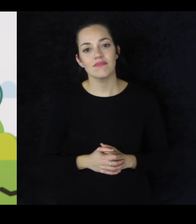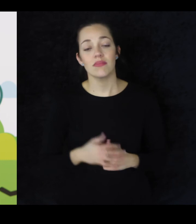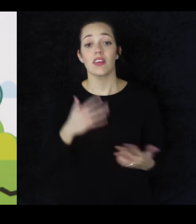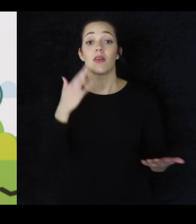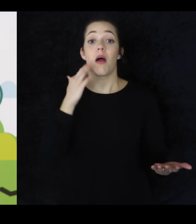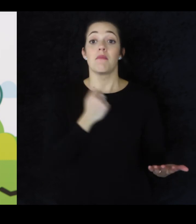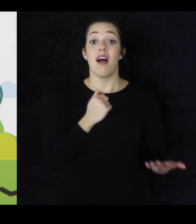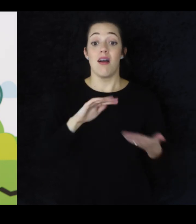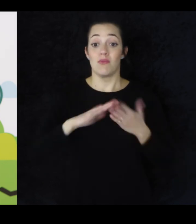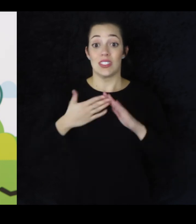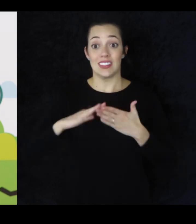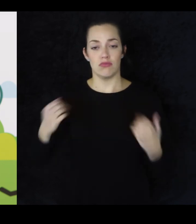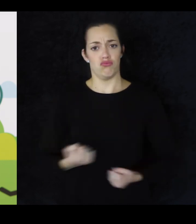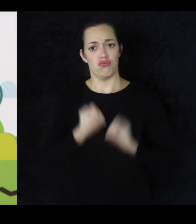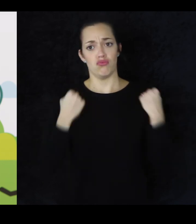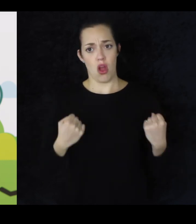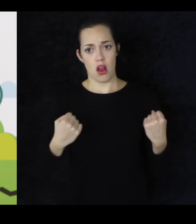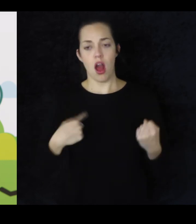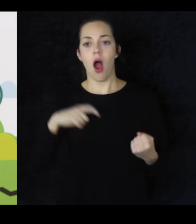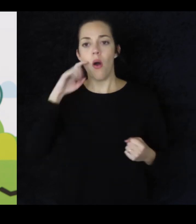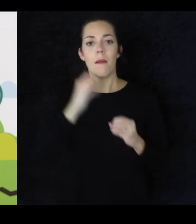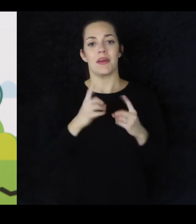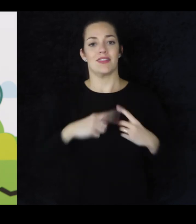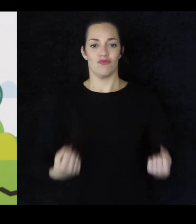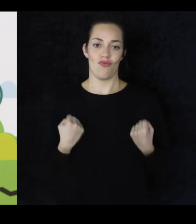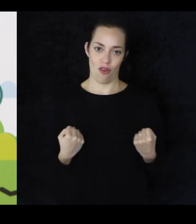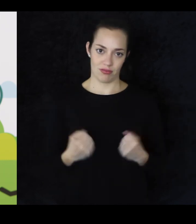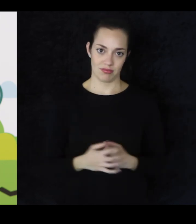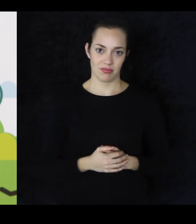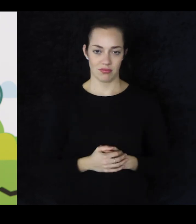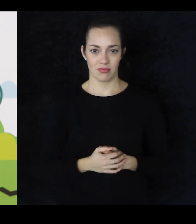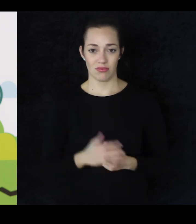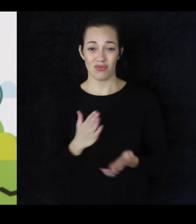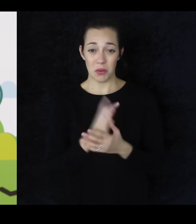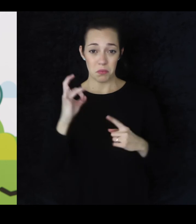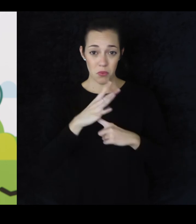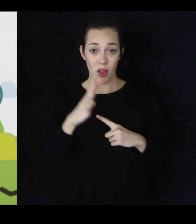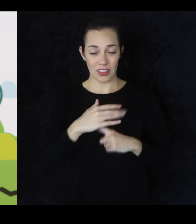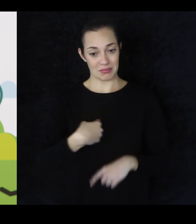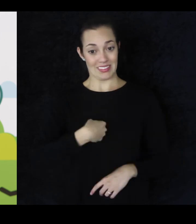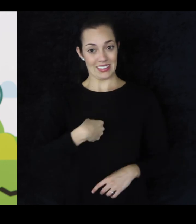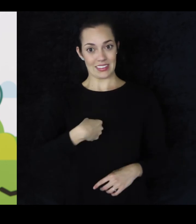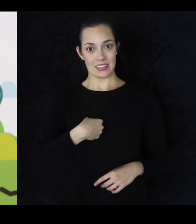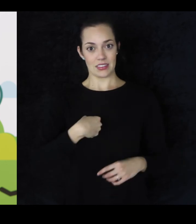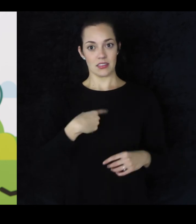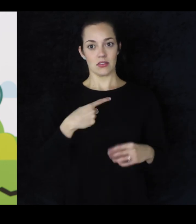when my community is strong, I'll be strong. And so it's in my best interests to build,